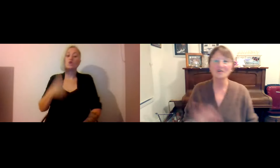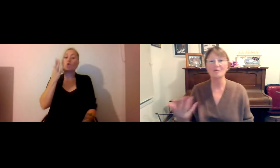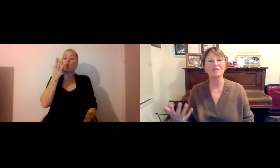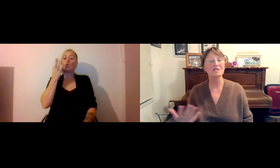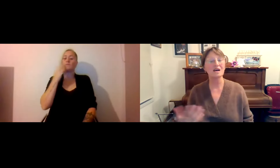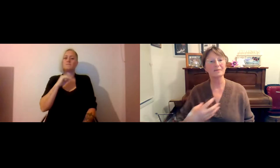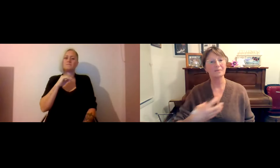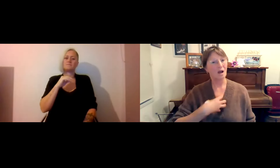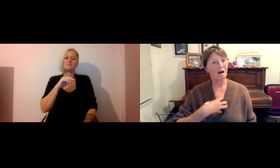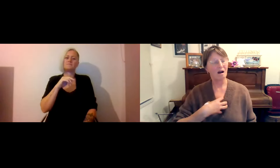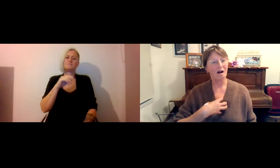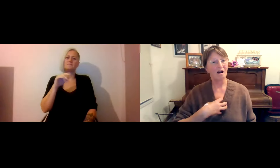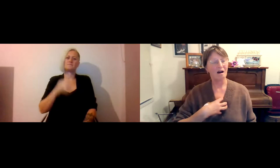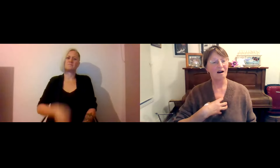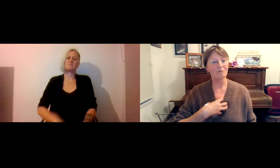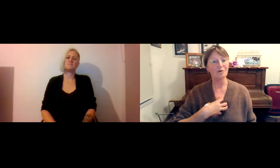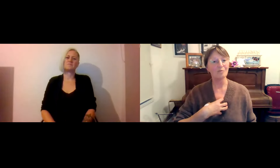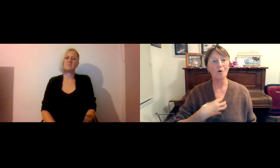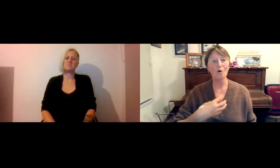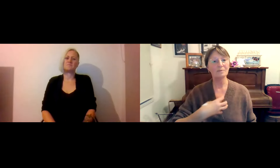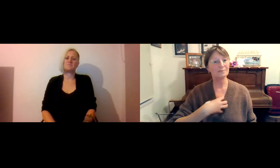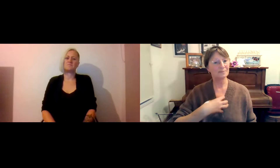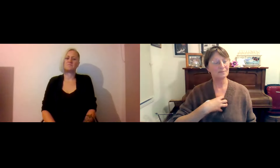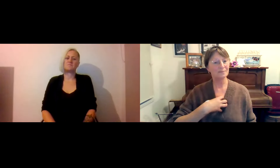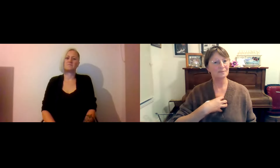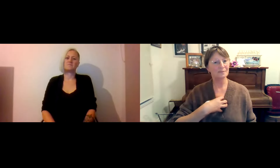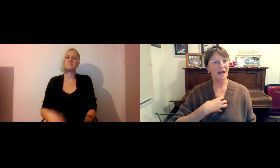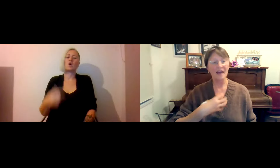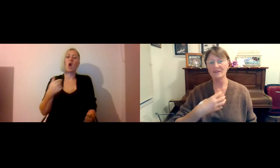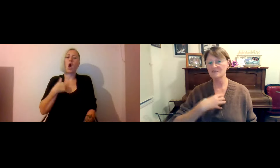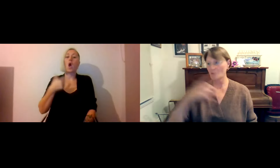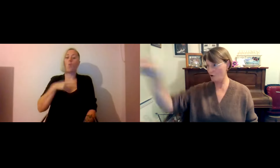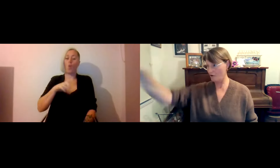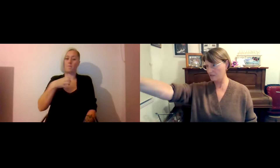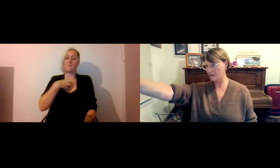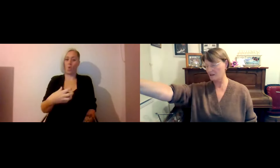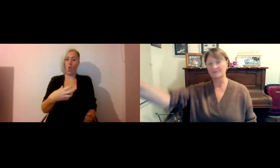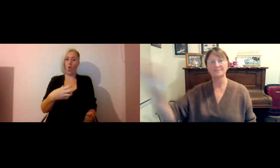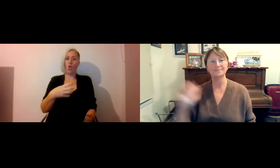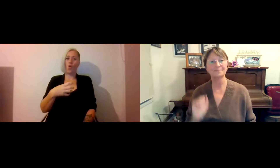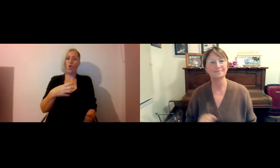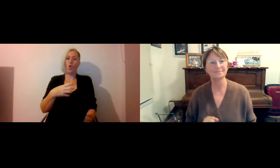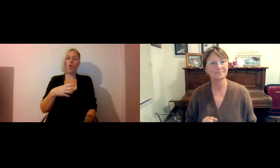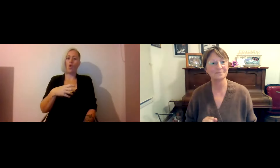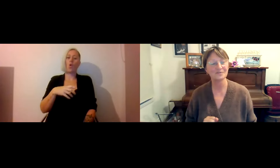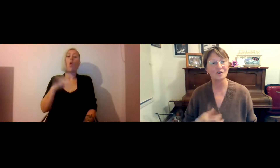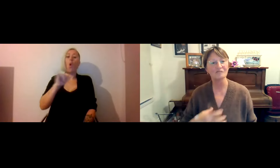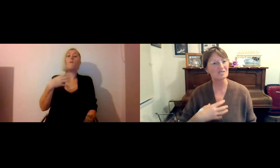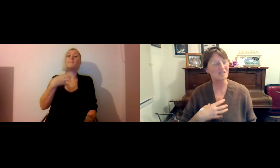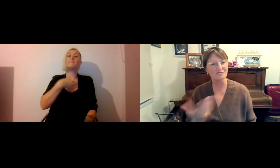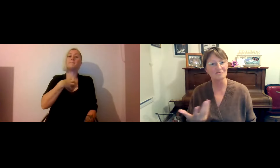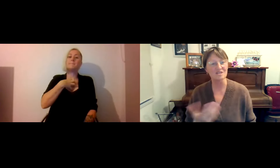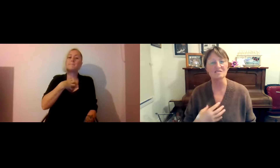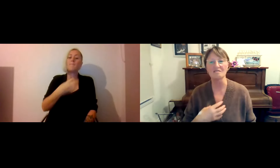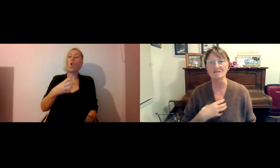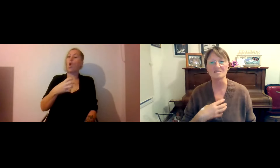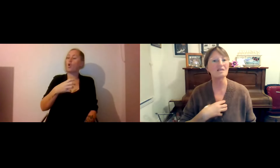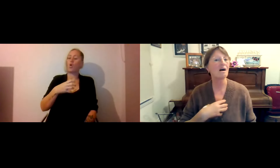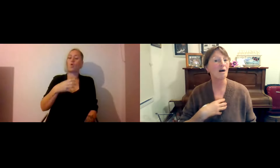So you might say, I want more, and there's more over there. So I've just done